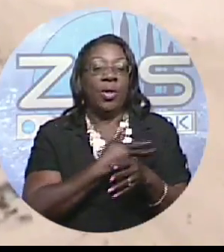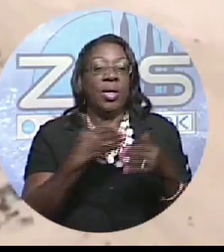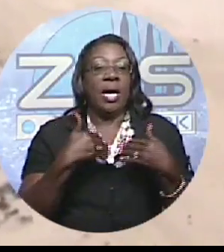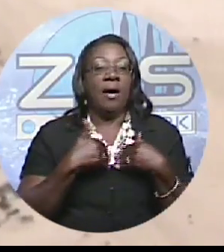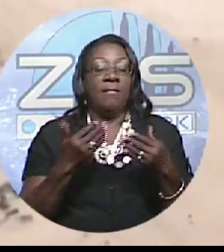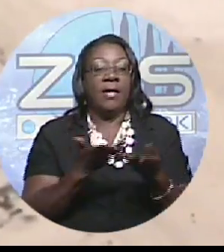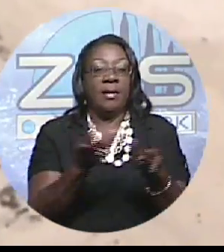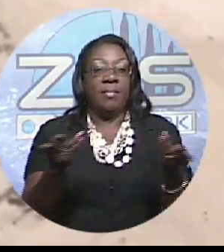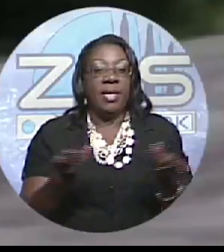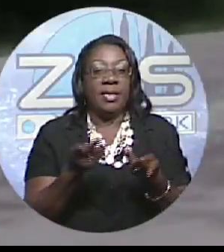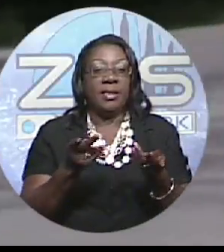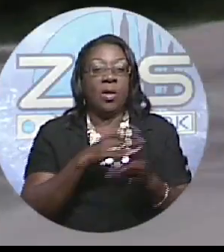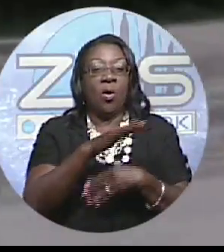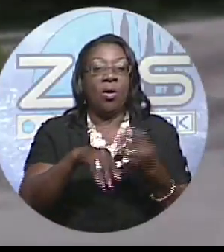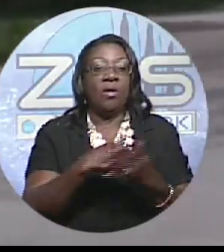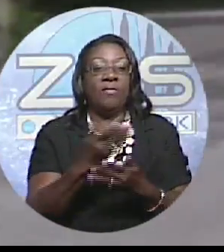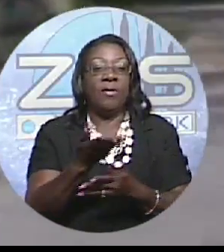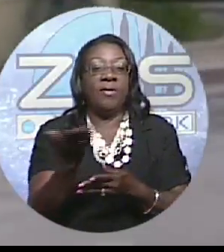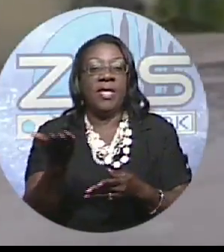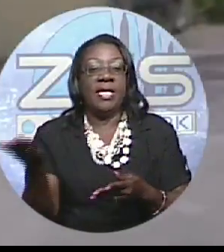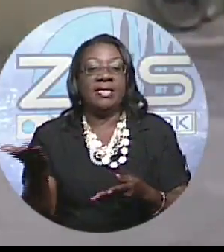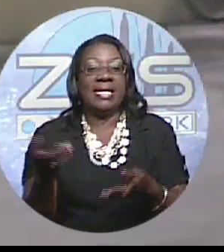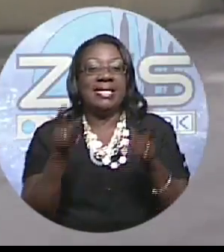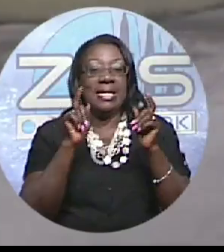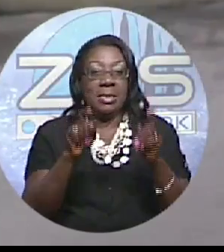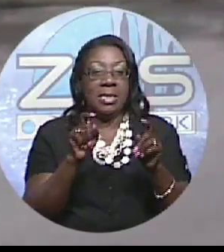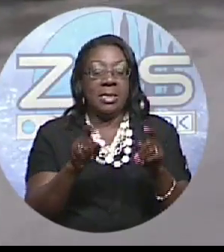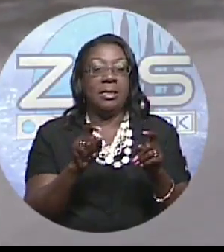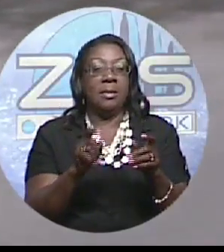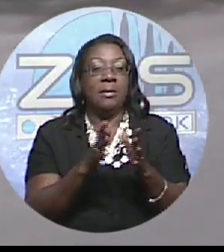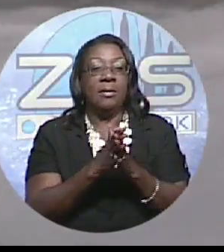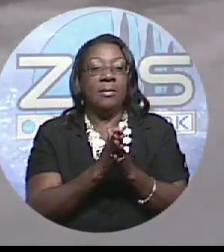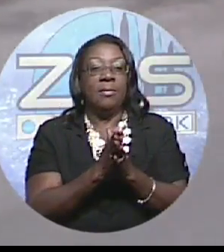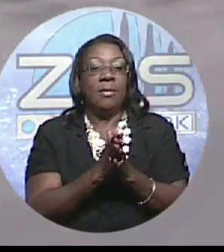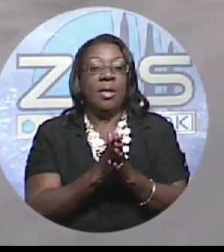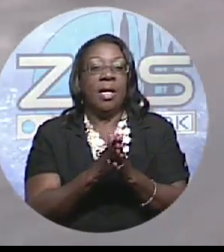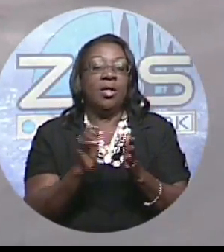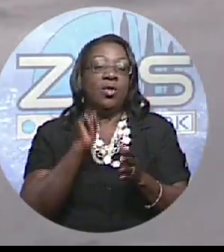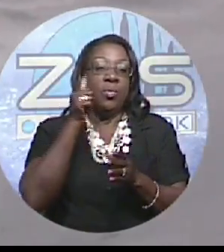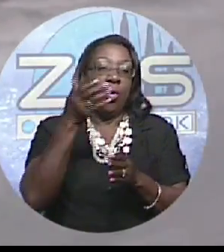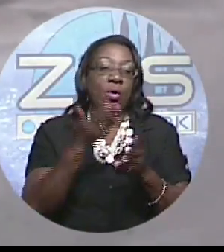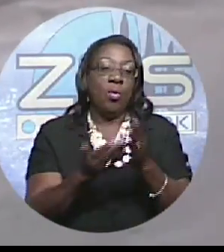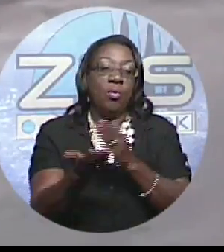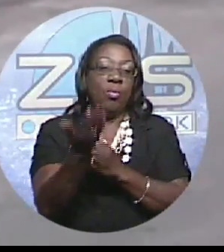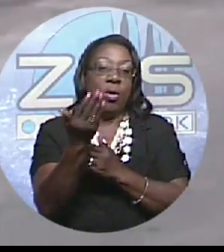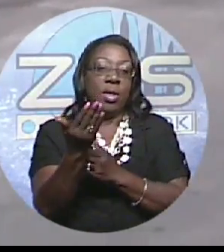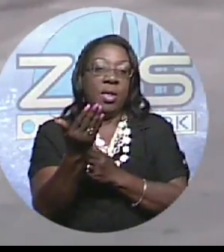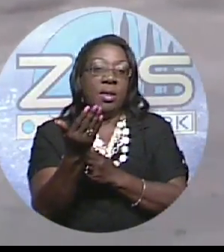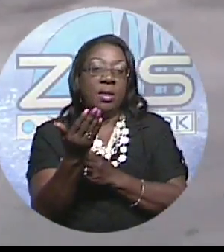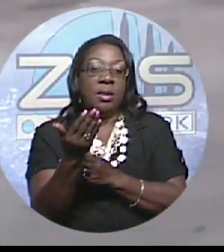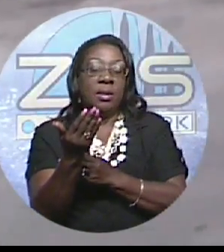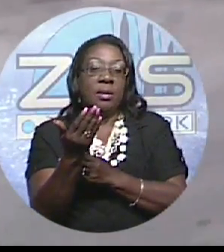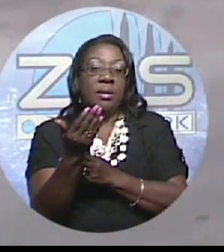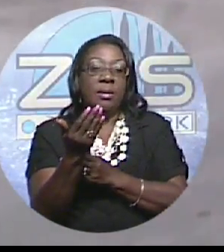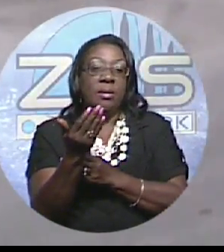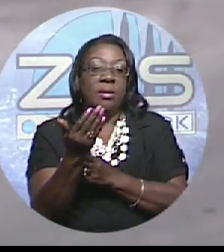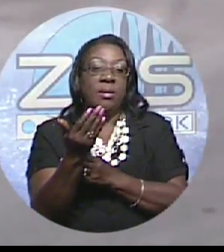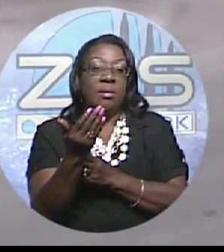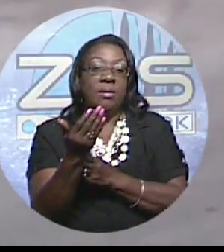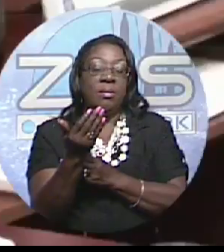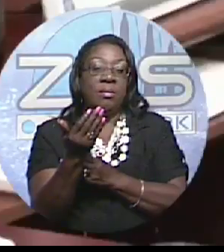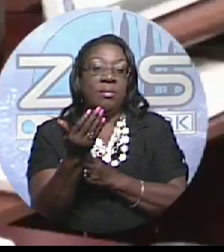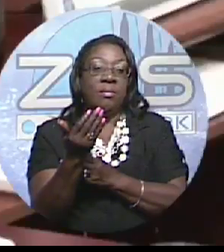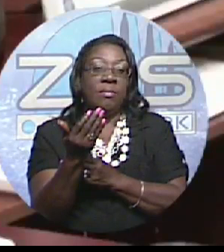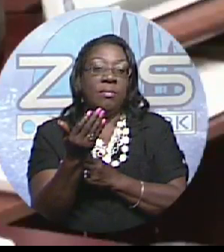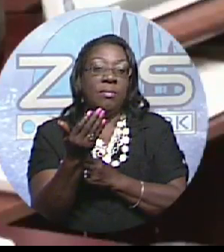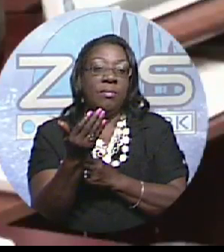of the protective measures, and we'll put full gear action plan tomorrow morning. 1,500 plus souls